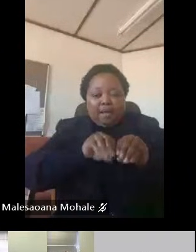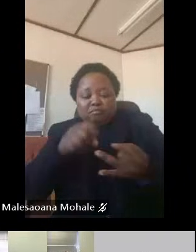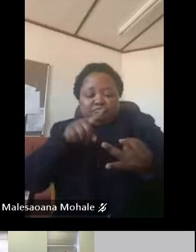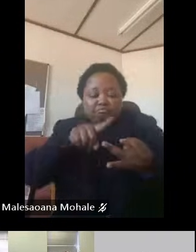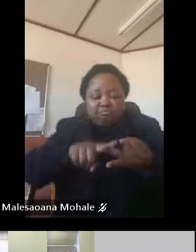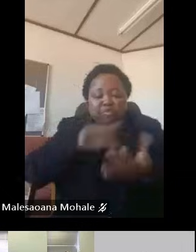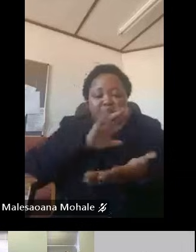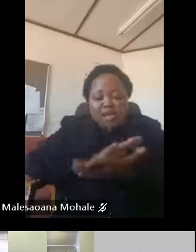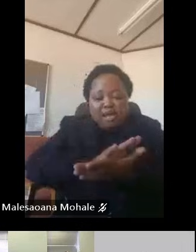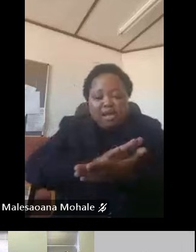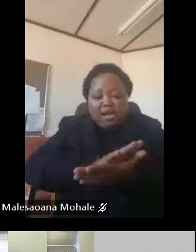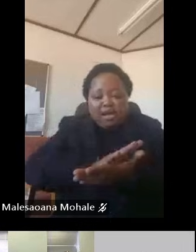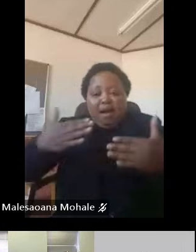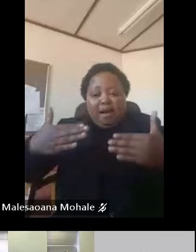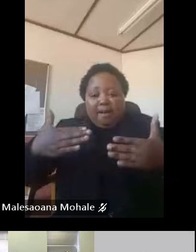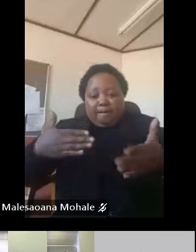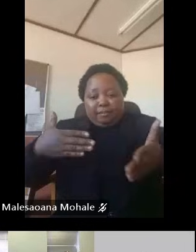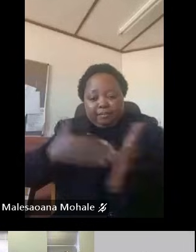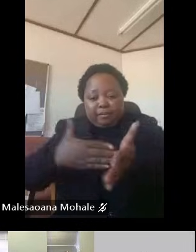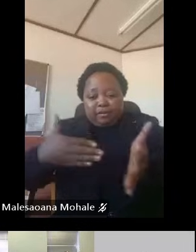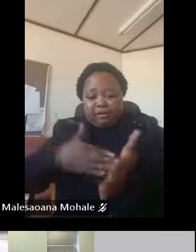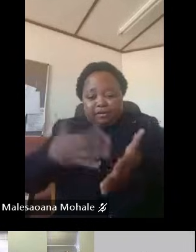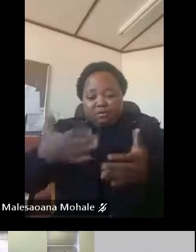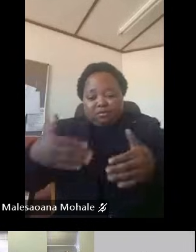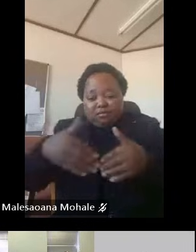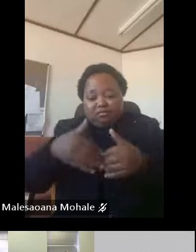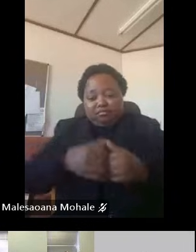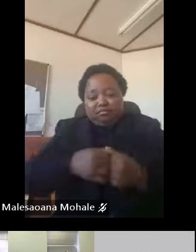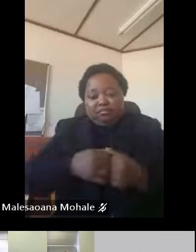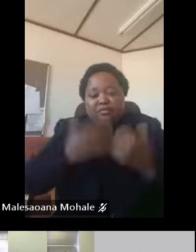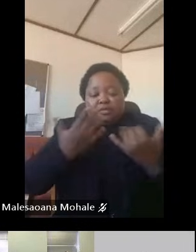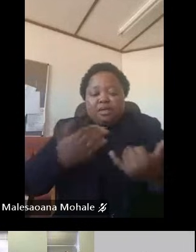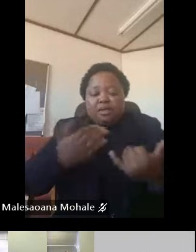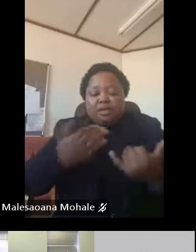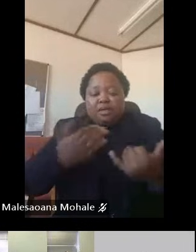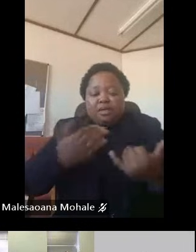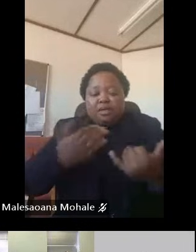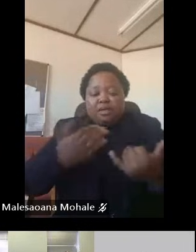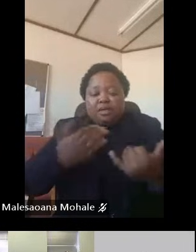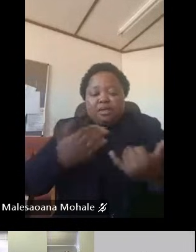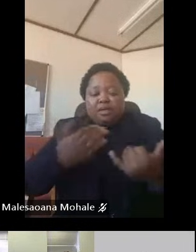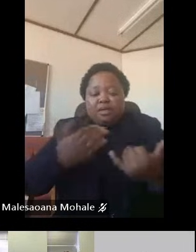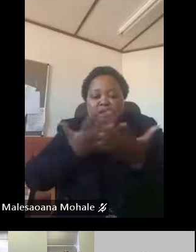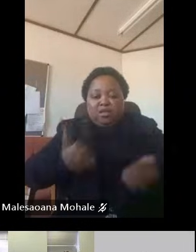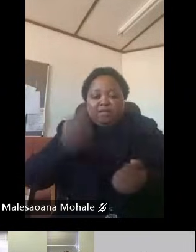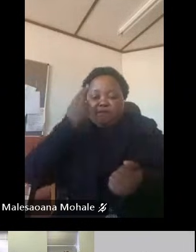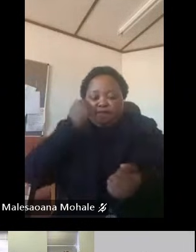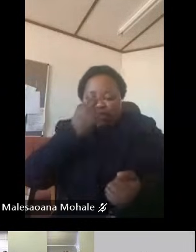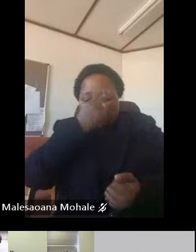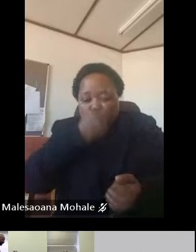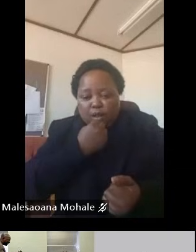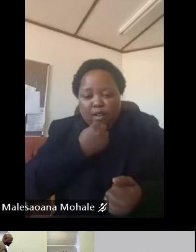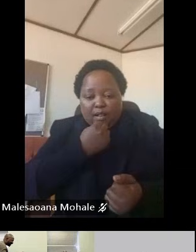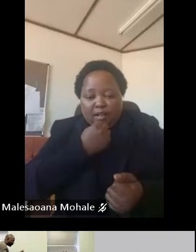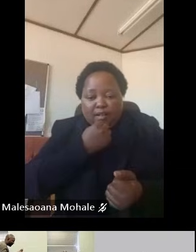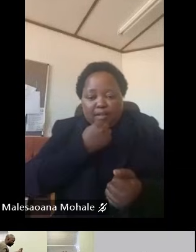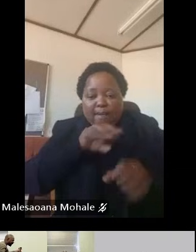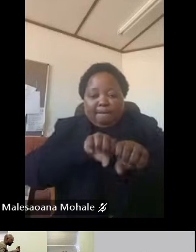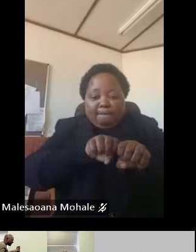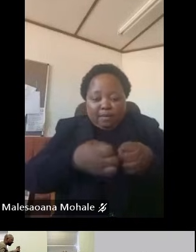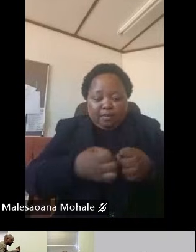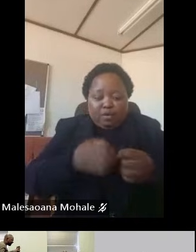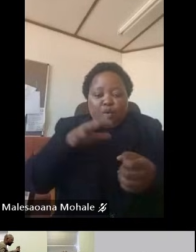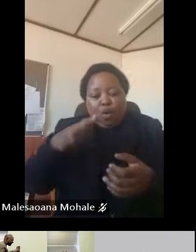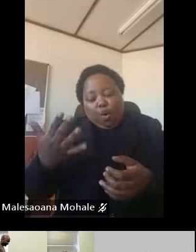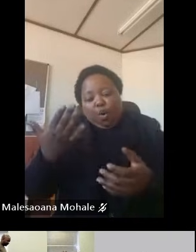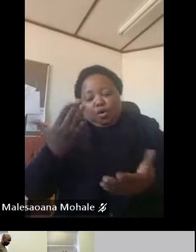we mean a person can have physical impairment, can have visual impairment. By physical impairment,